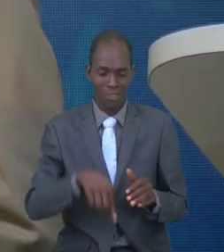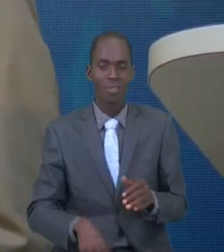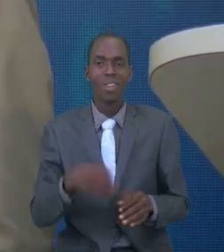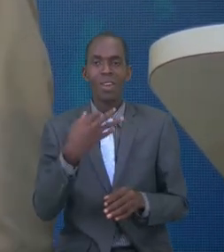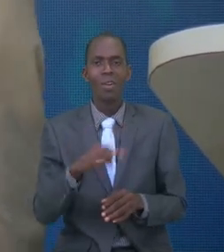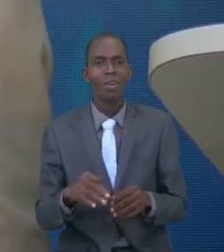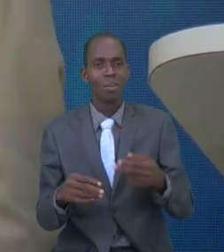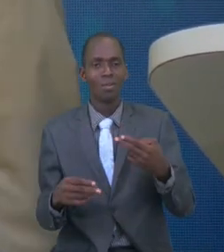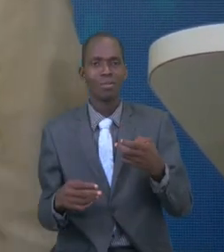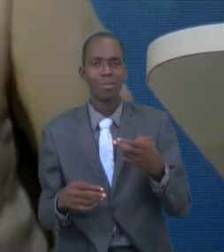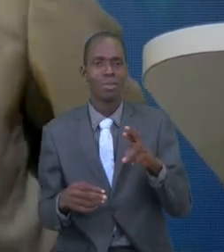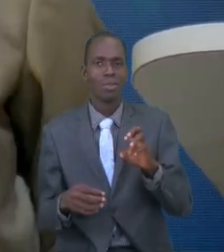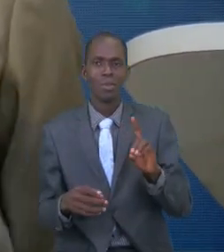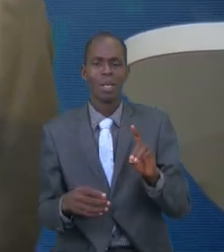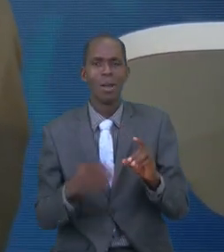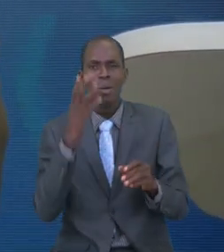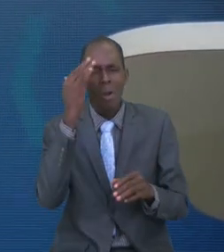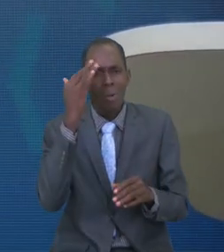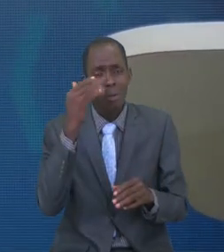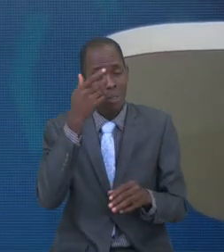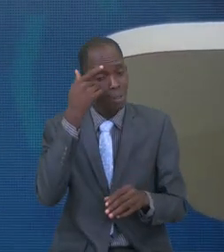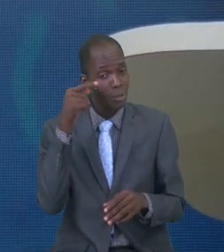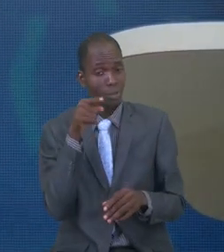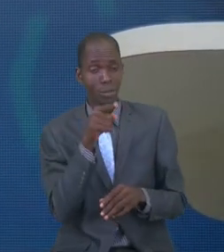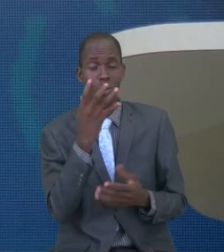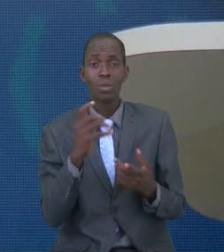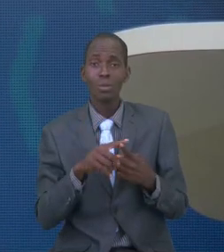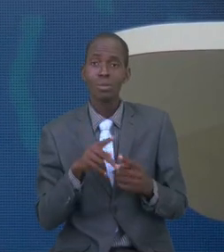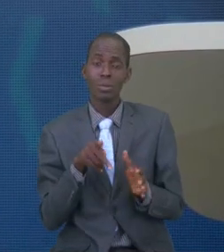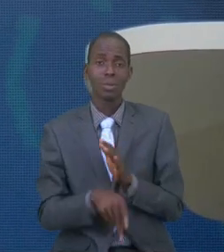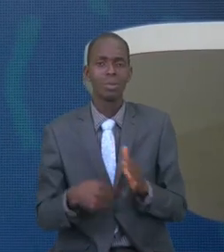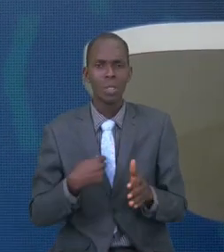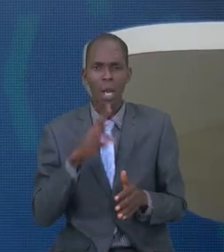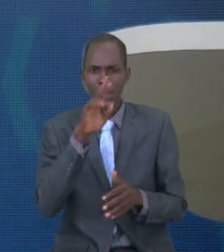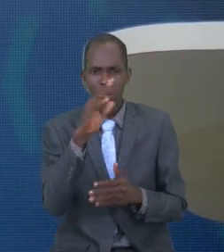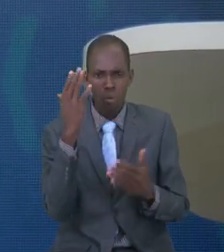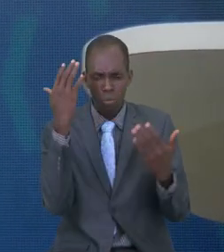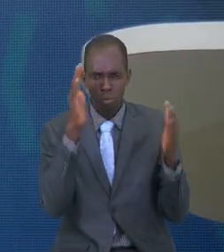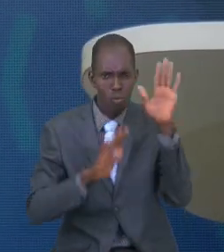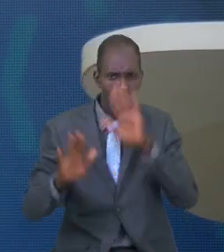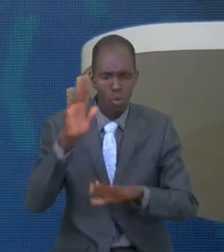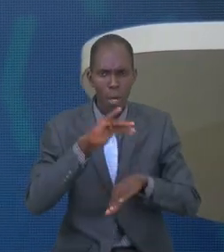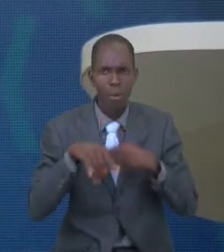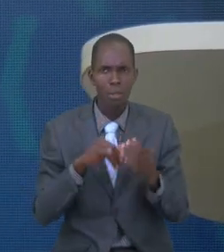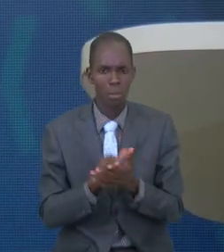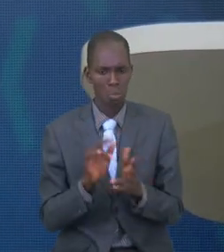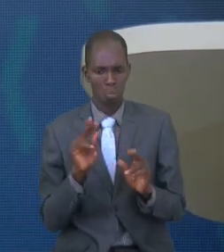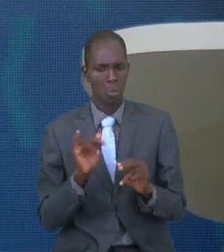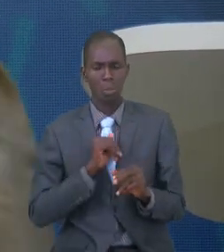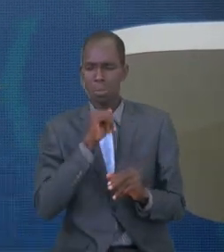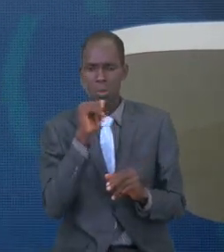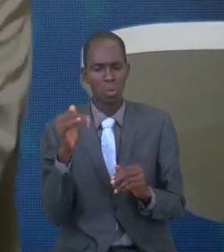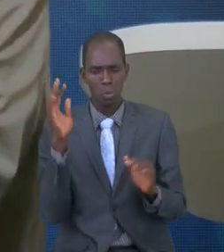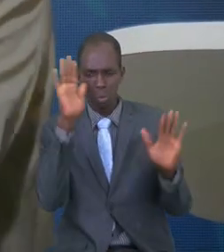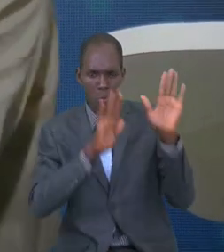he intending to do? He wants to kill me. Are you bothered? Not at all.